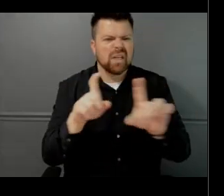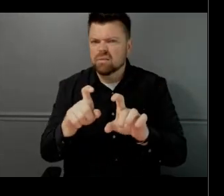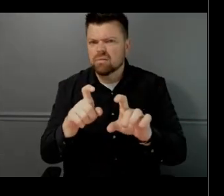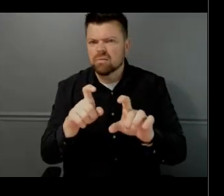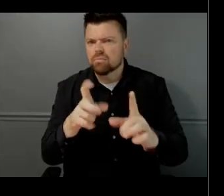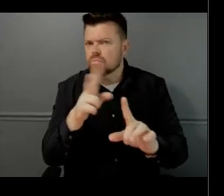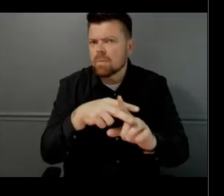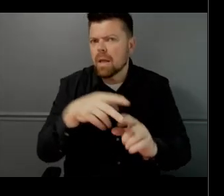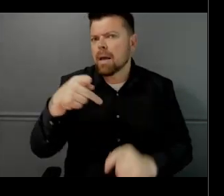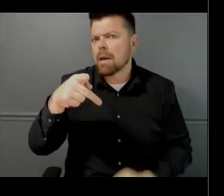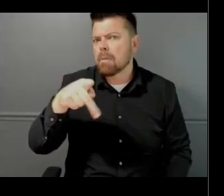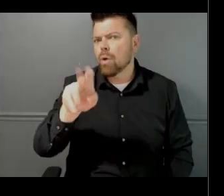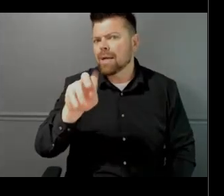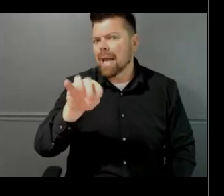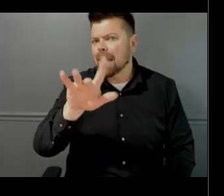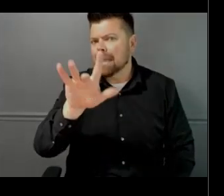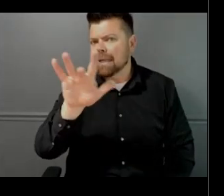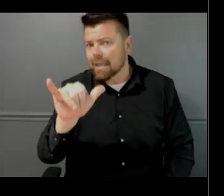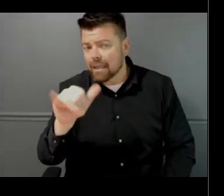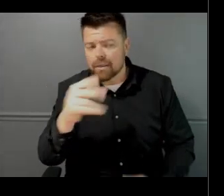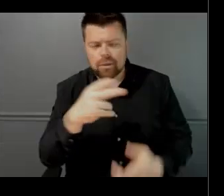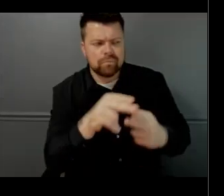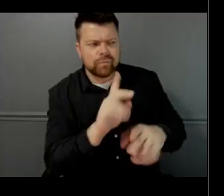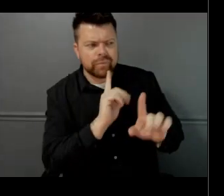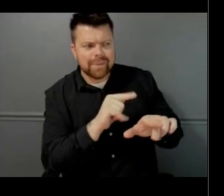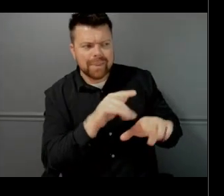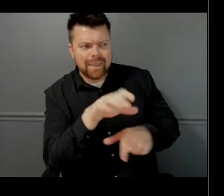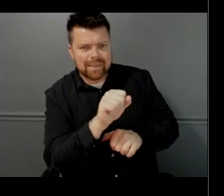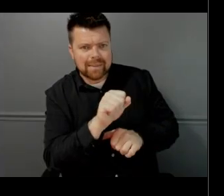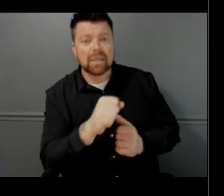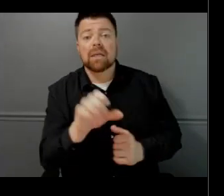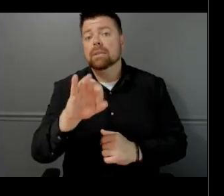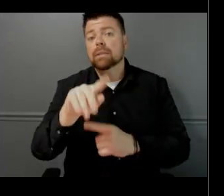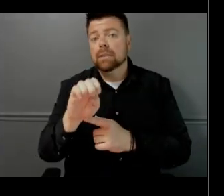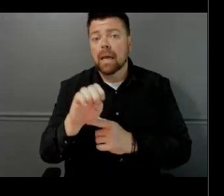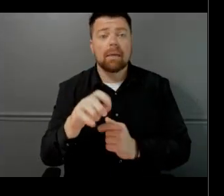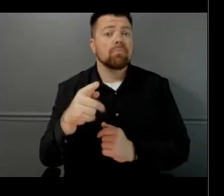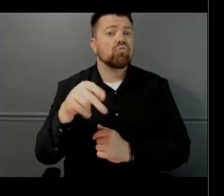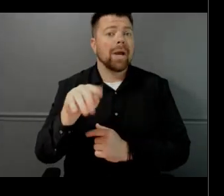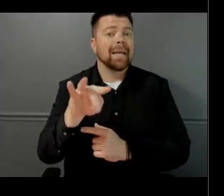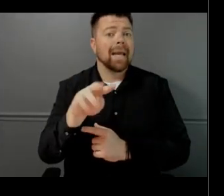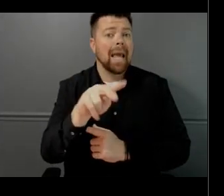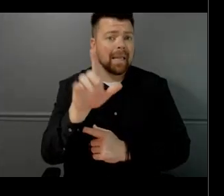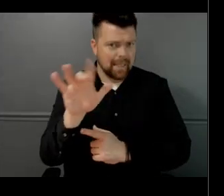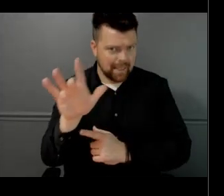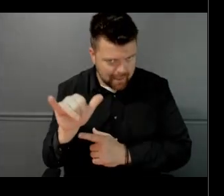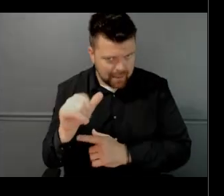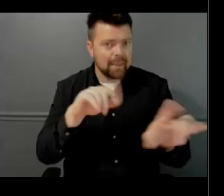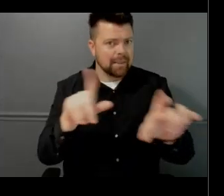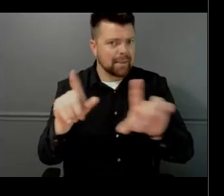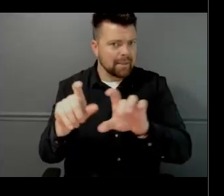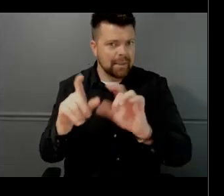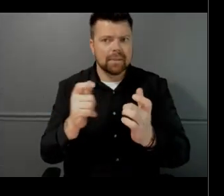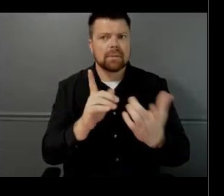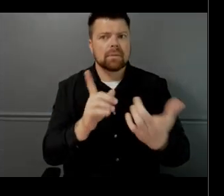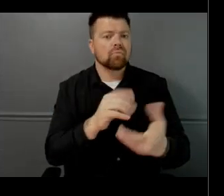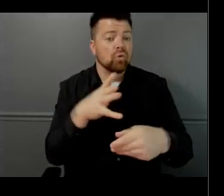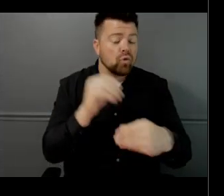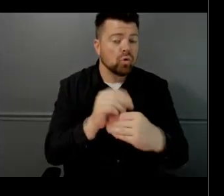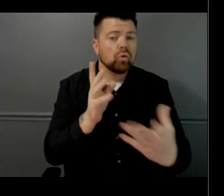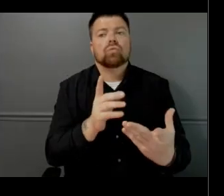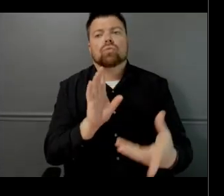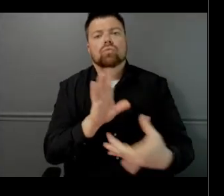So I guess the short answer would be yes. The site and practicality test applies to sites containing multiple buildings with